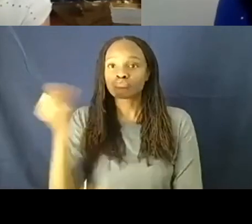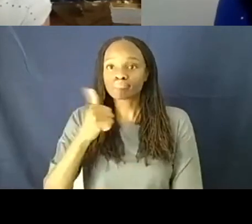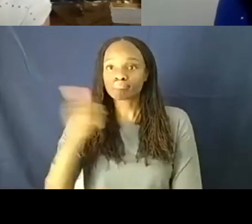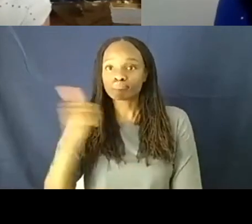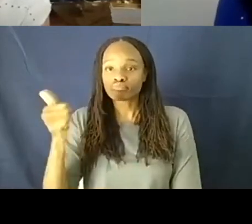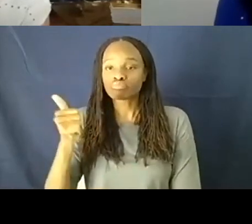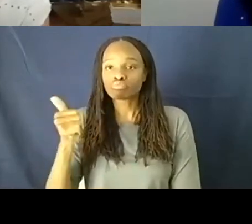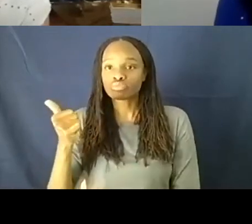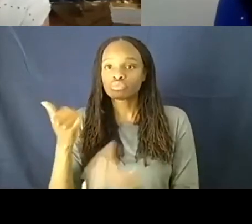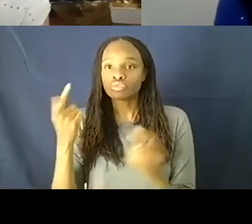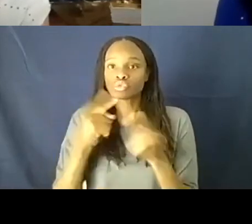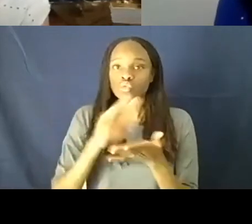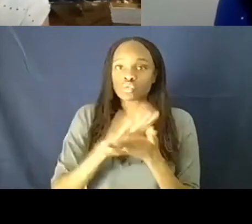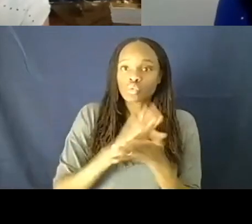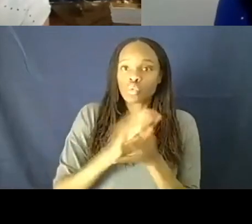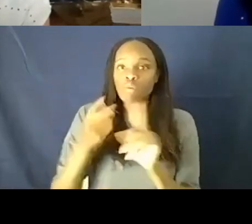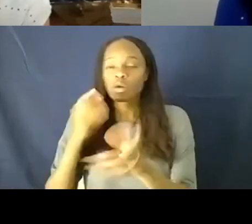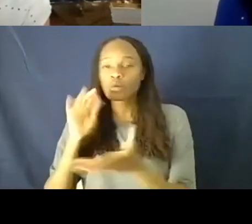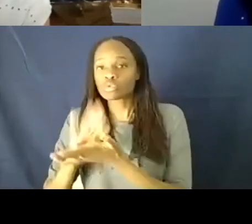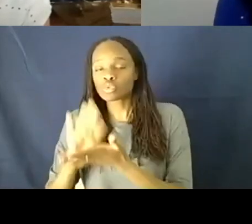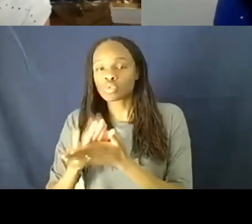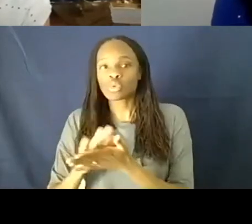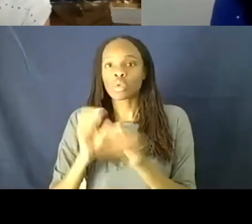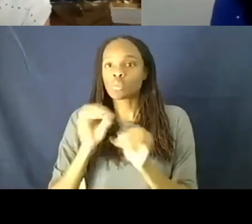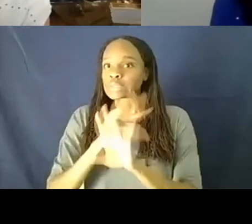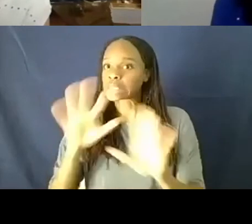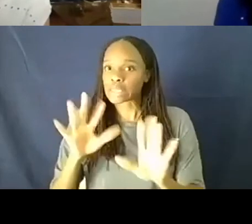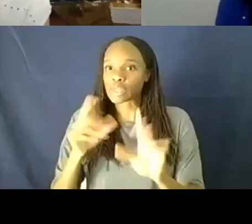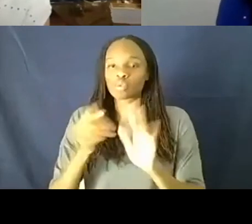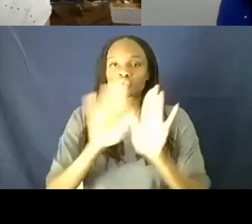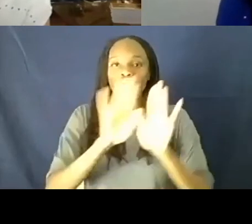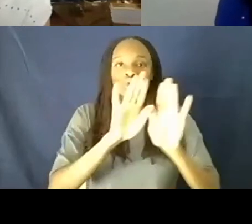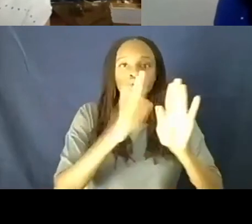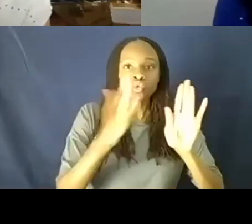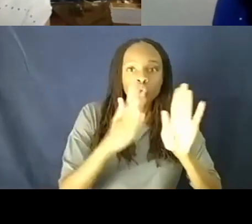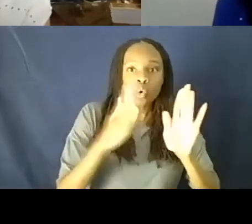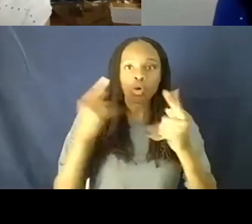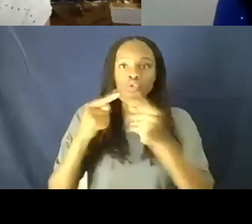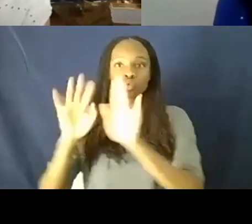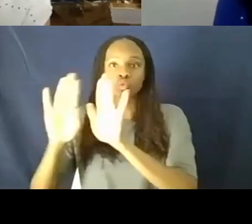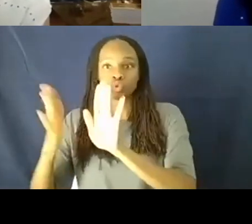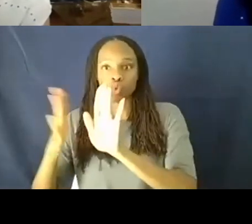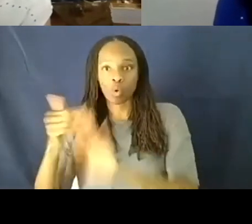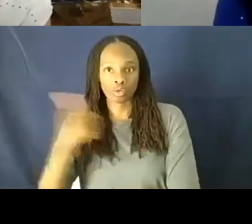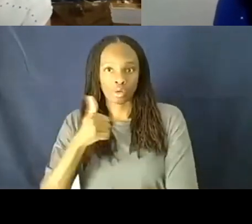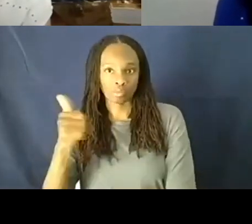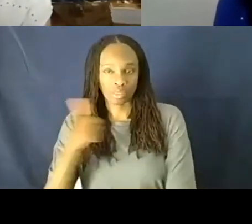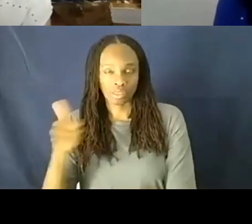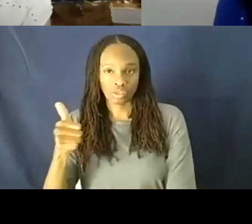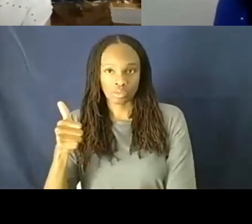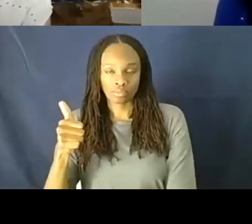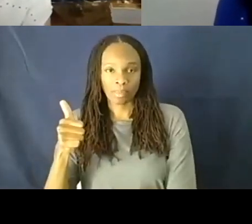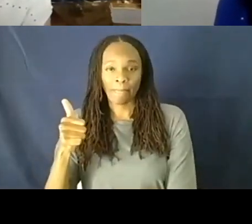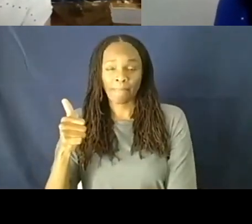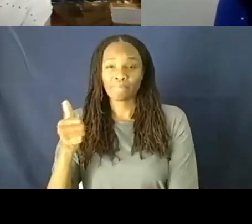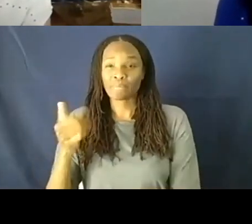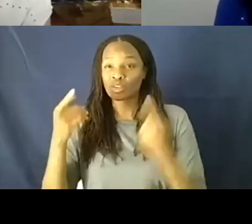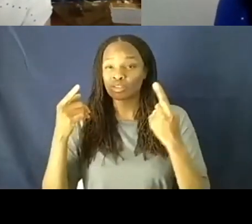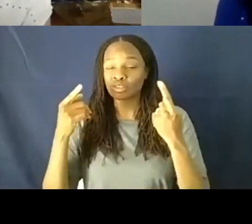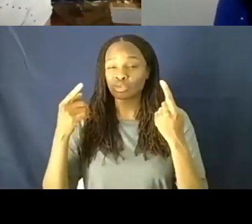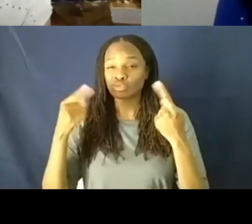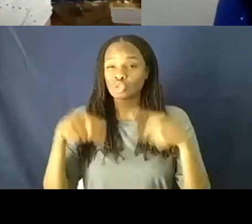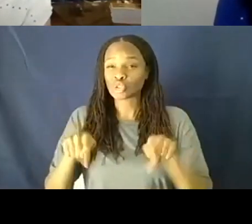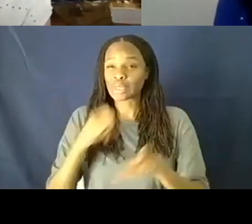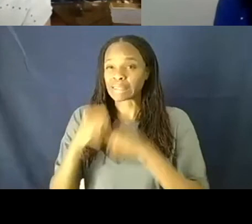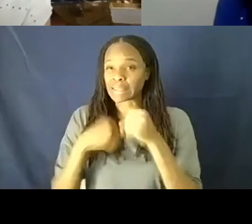clearly specific that it was door-to-door transportation made available to them. Now, at some time during the year,